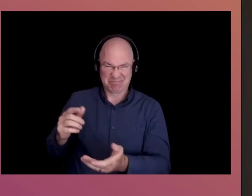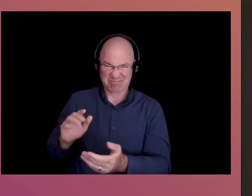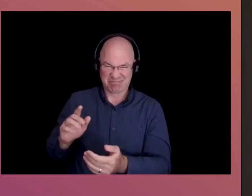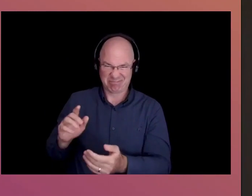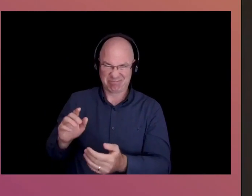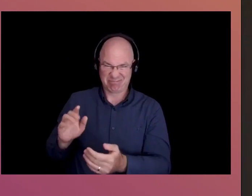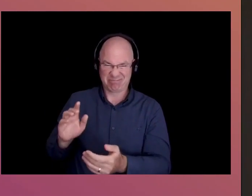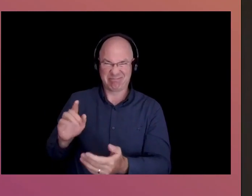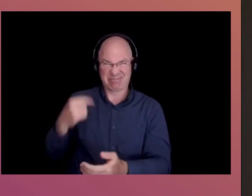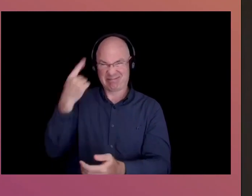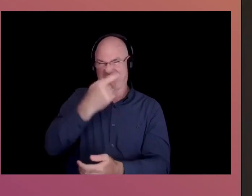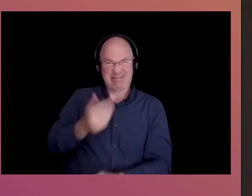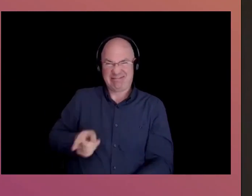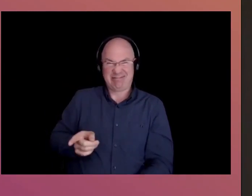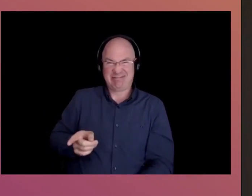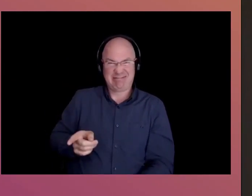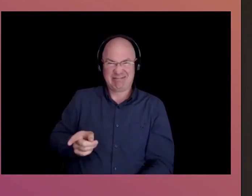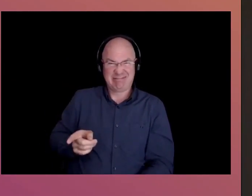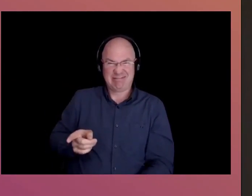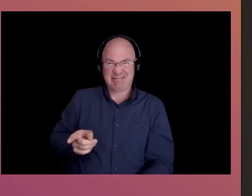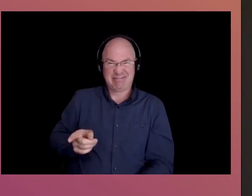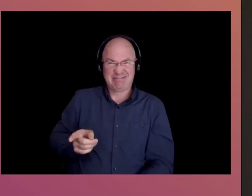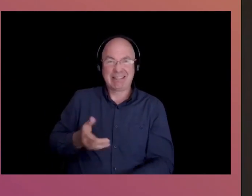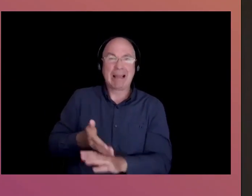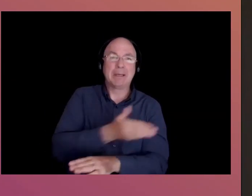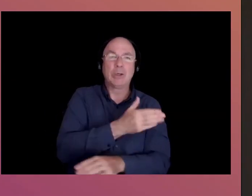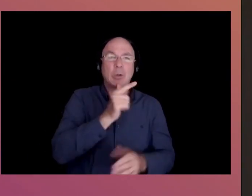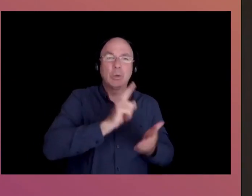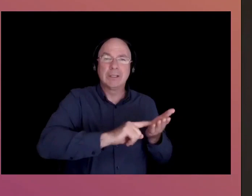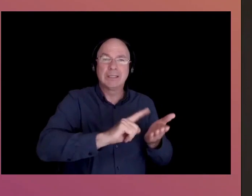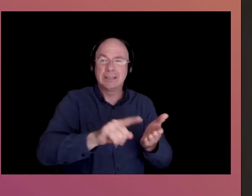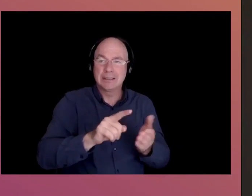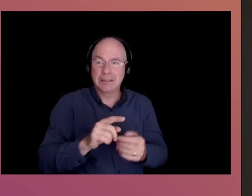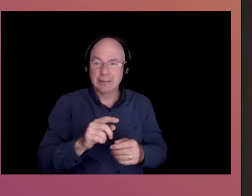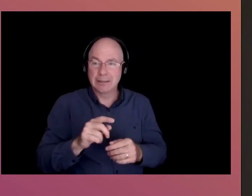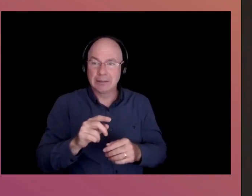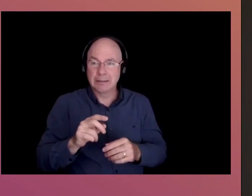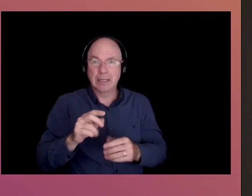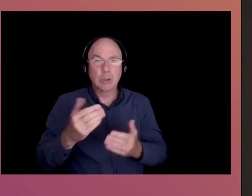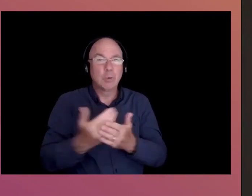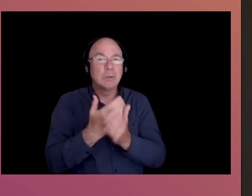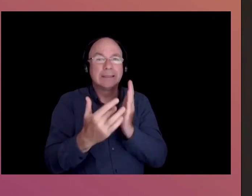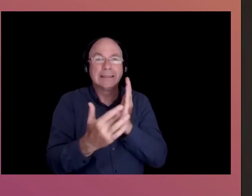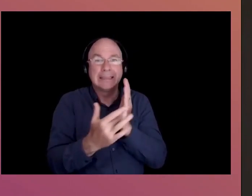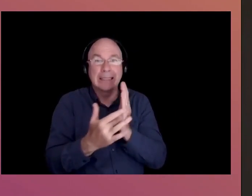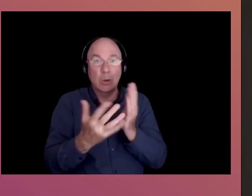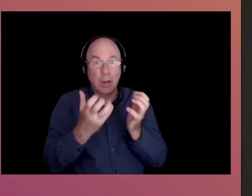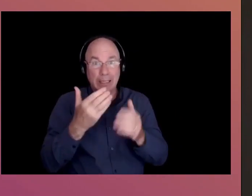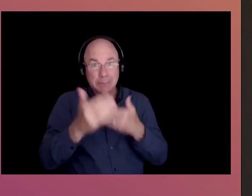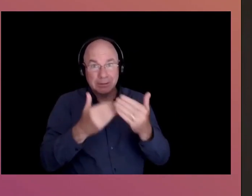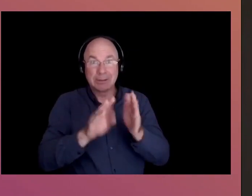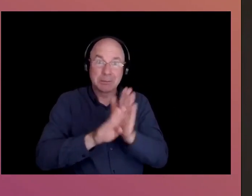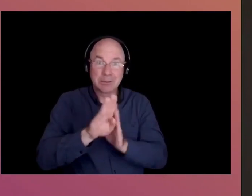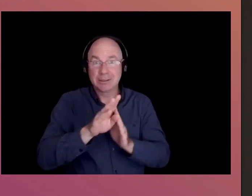Maybe there are previous research, you know, people with disability welcome new technologies to improve, you know, their quality